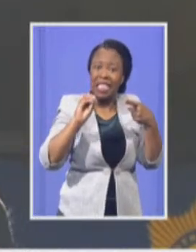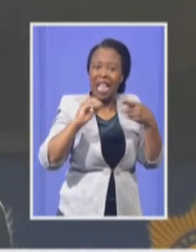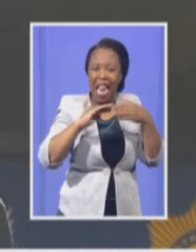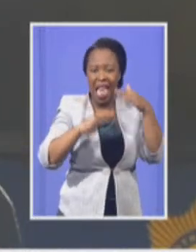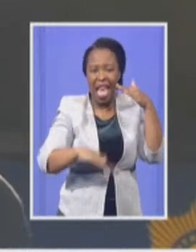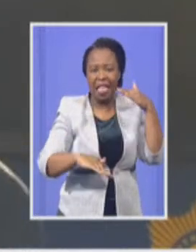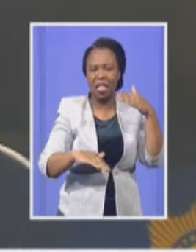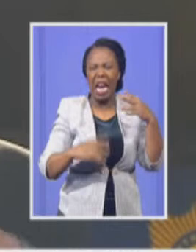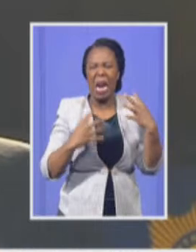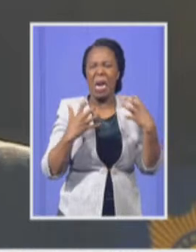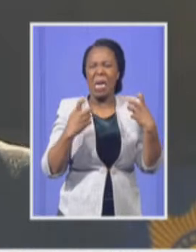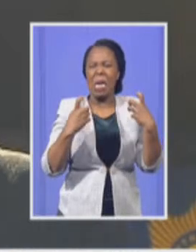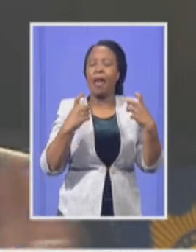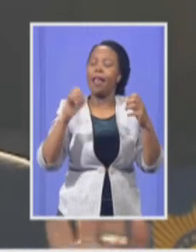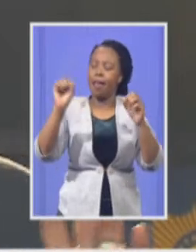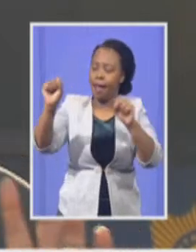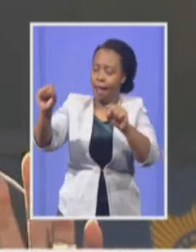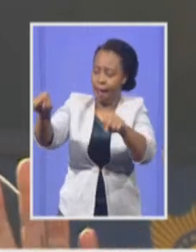yebo